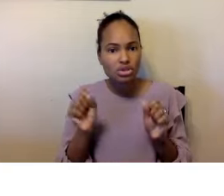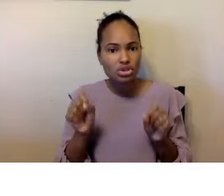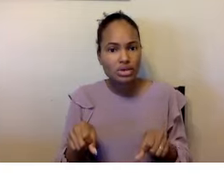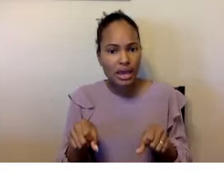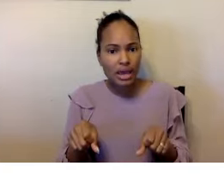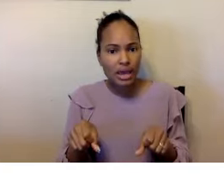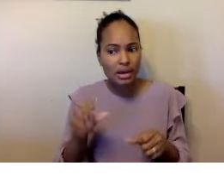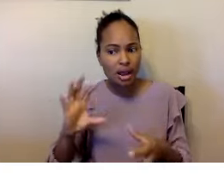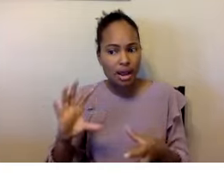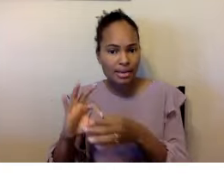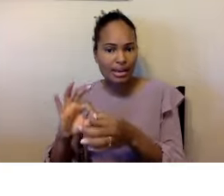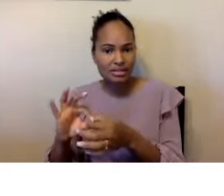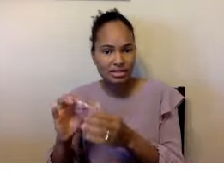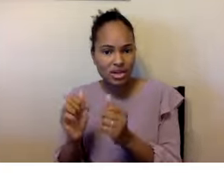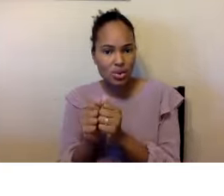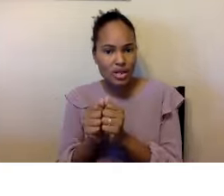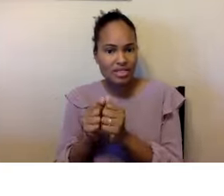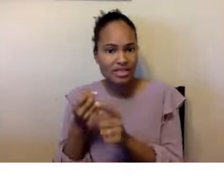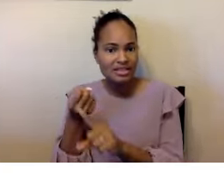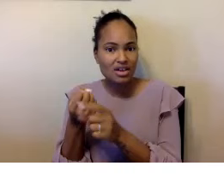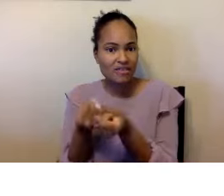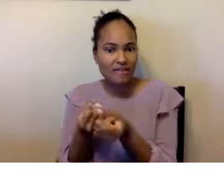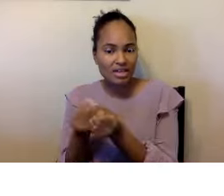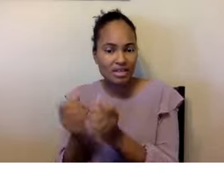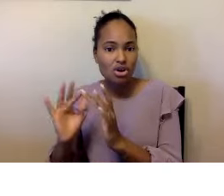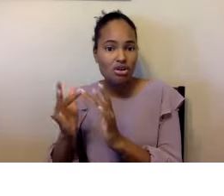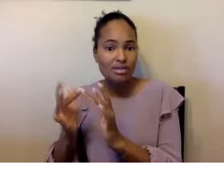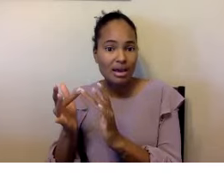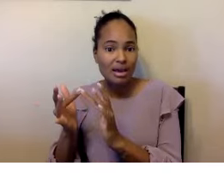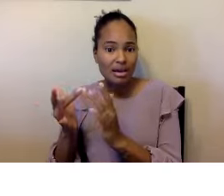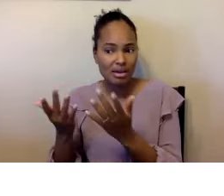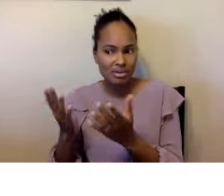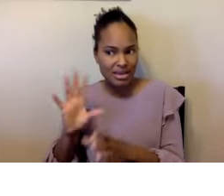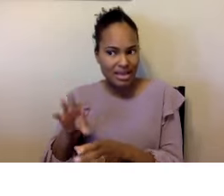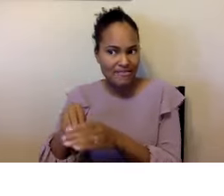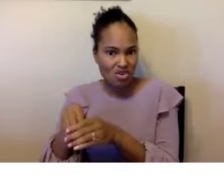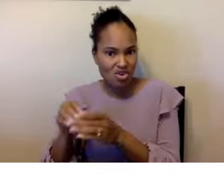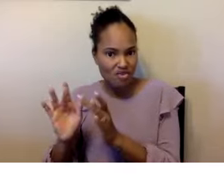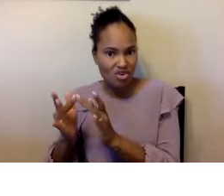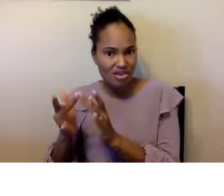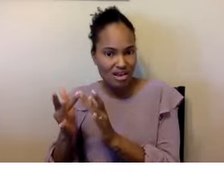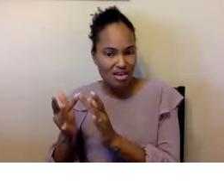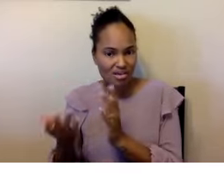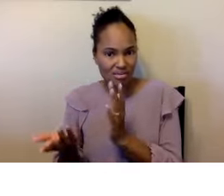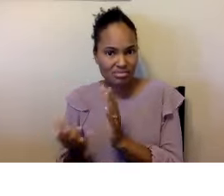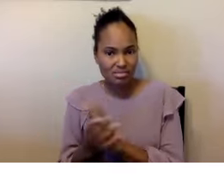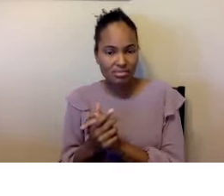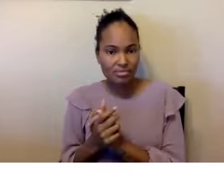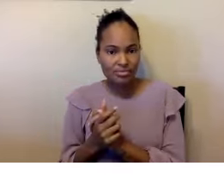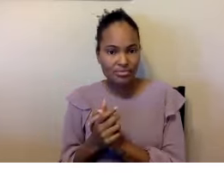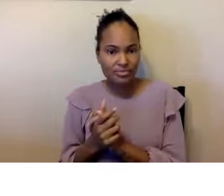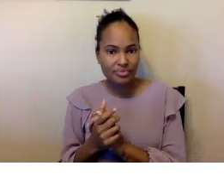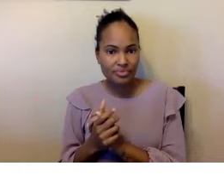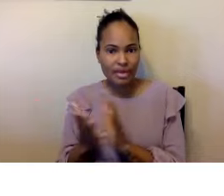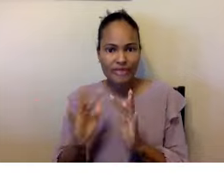also connect with self-advocates online and get involved there. I think the